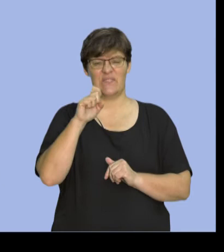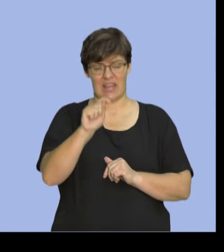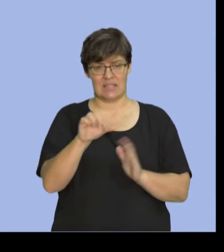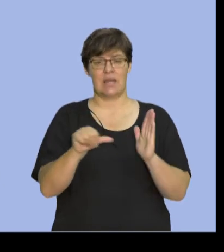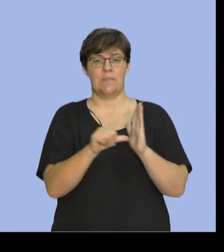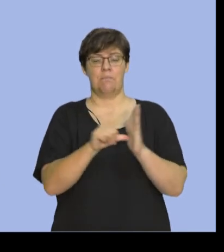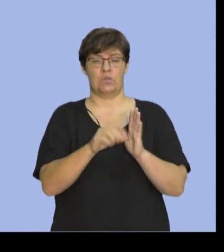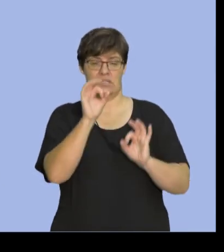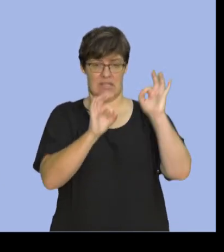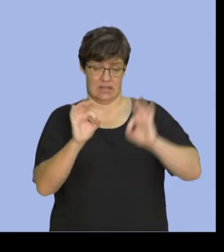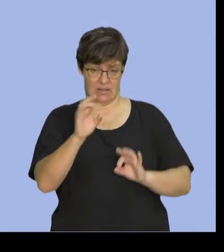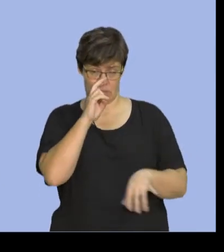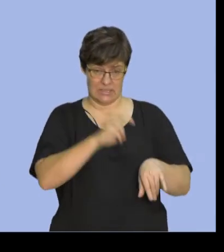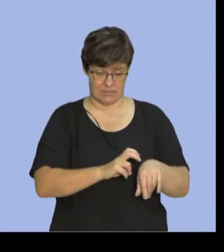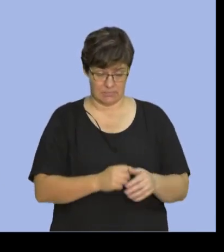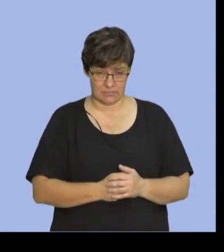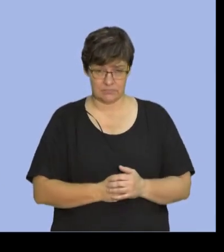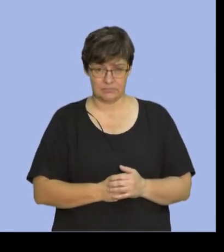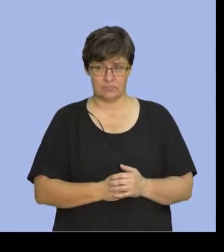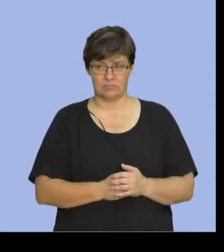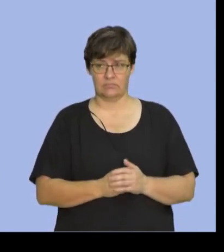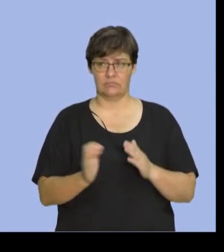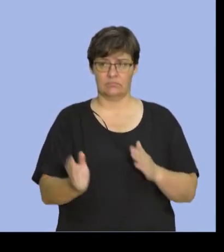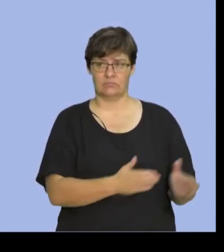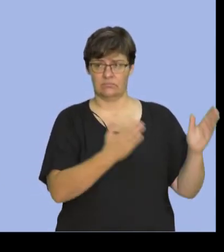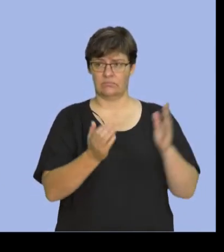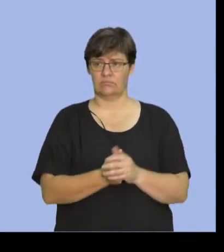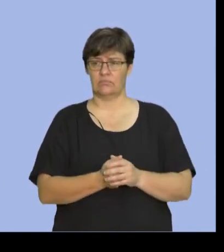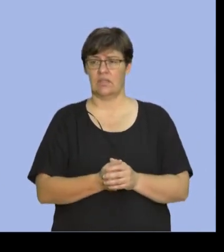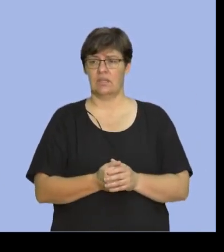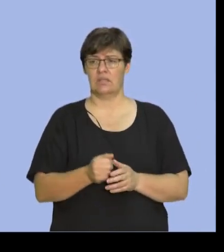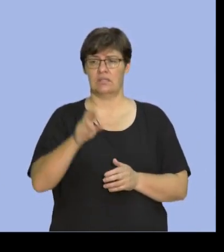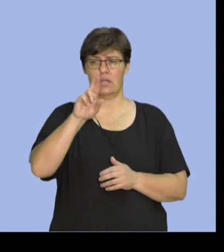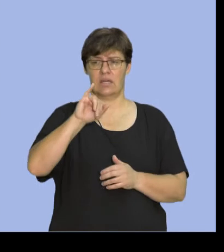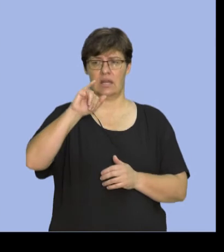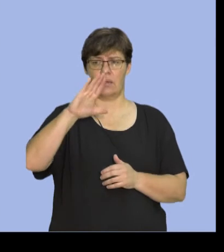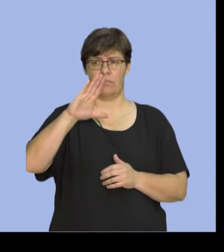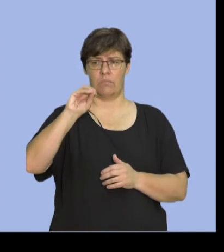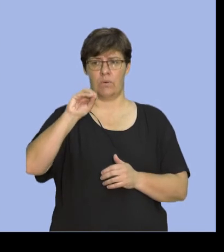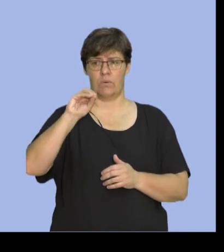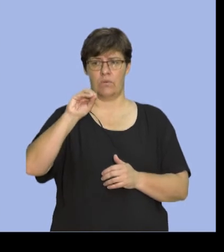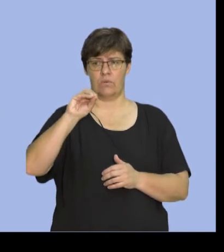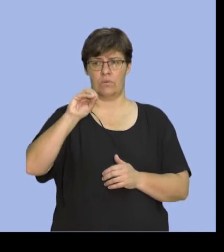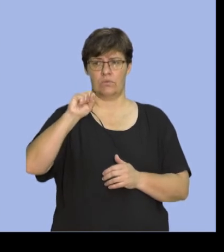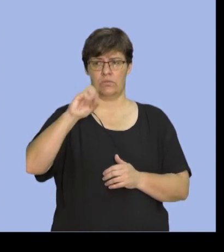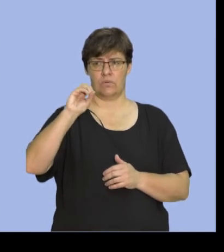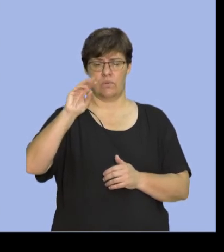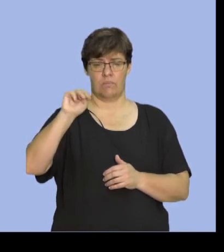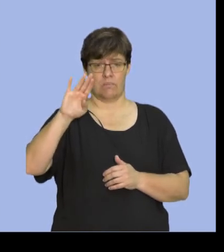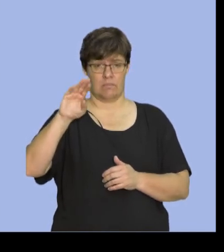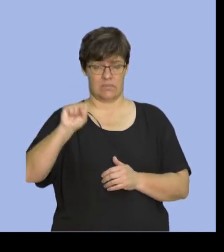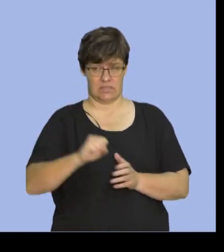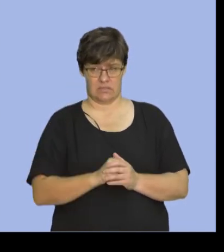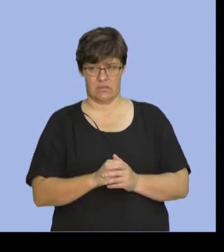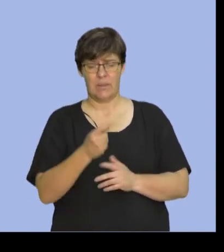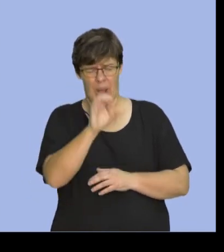cell. The next important organelle are ribosomes, and the ribosomes are extremely